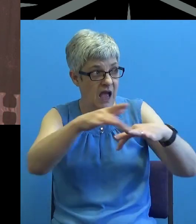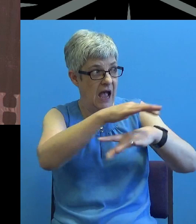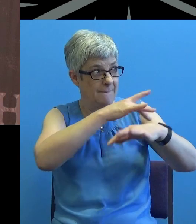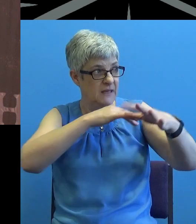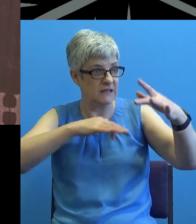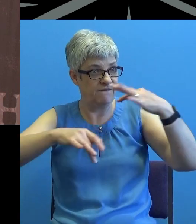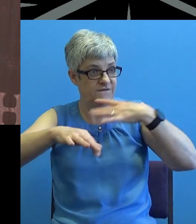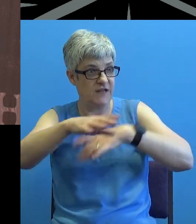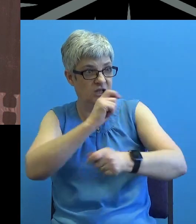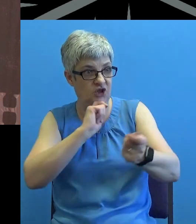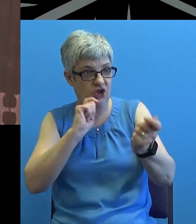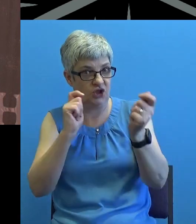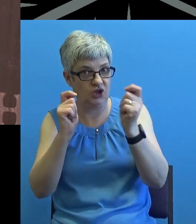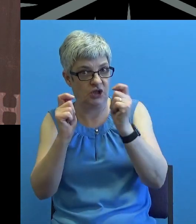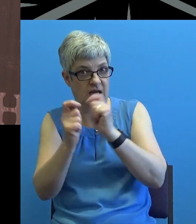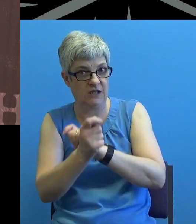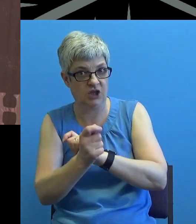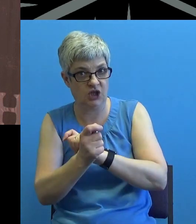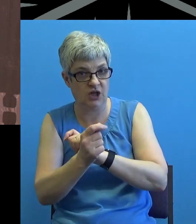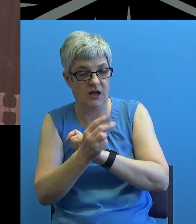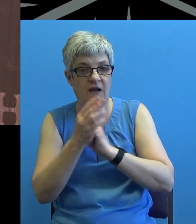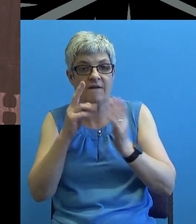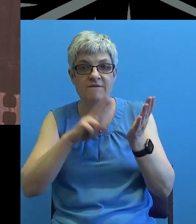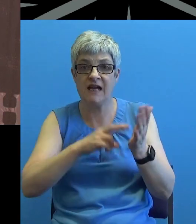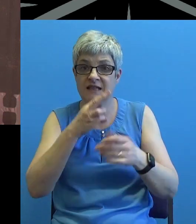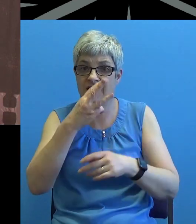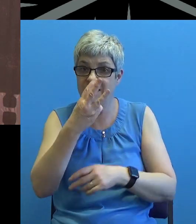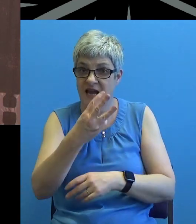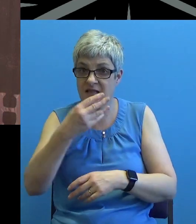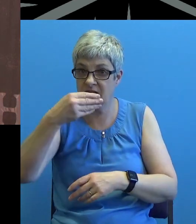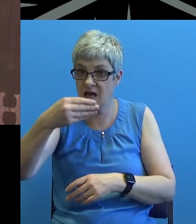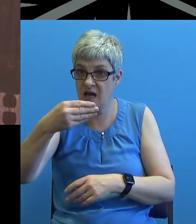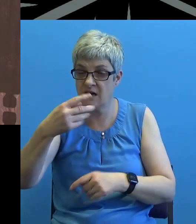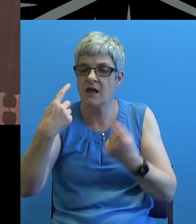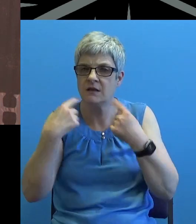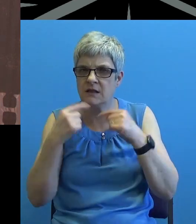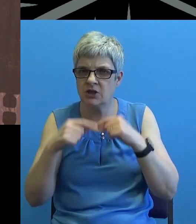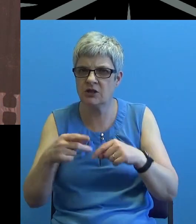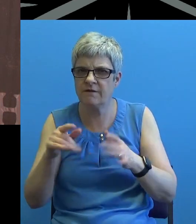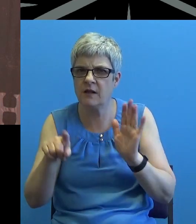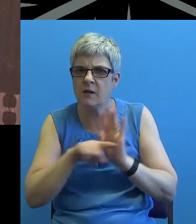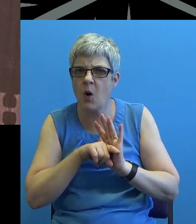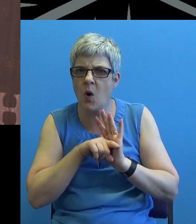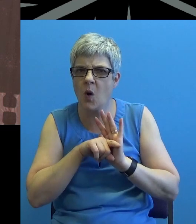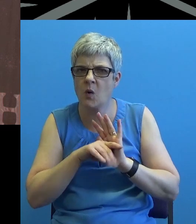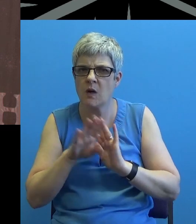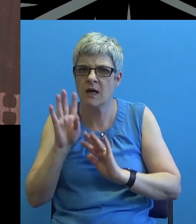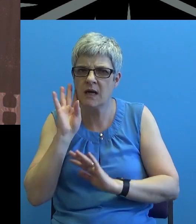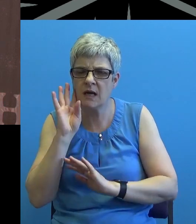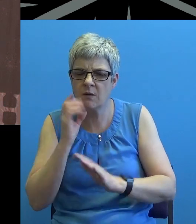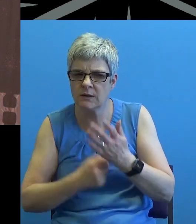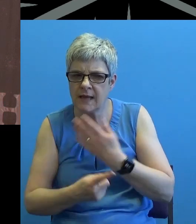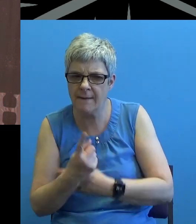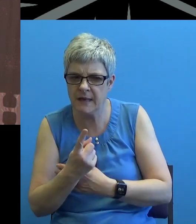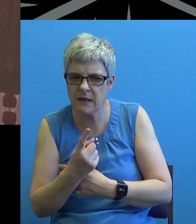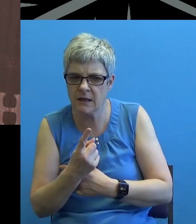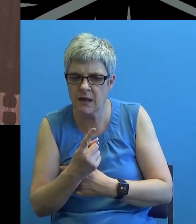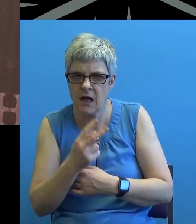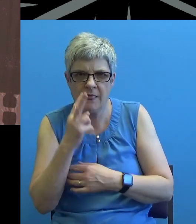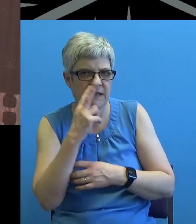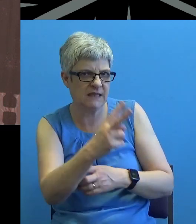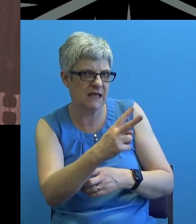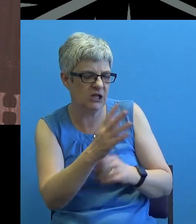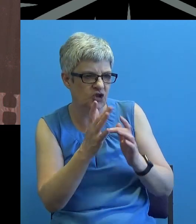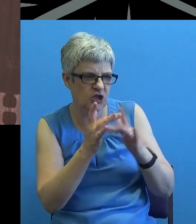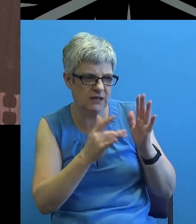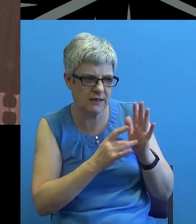begins to change, doesn't it? Verse 39, the teachers of the law hear what's going on. They see Jesus being